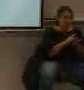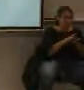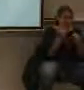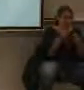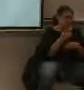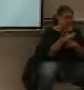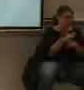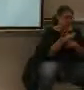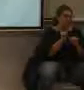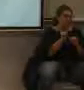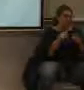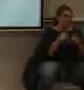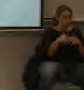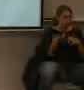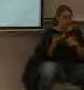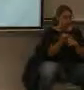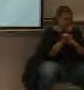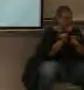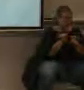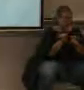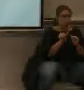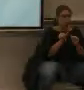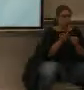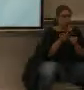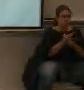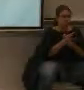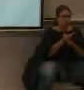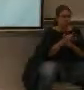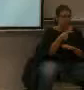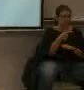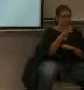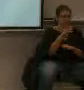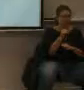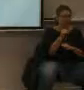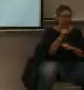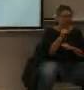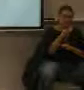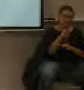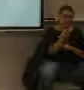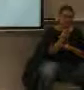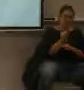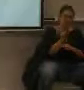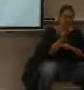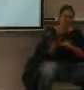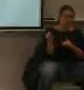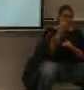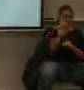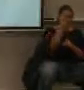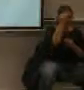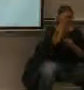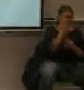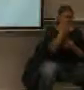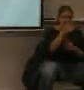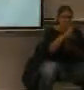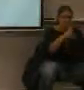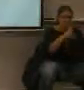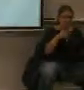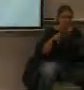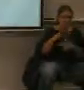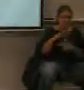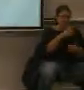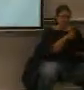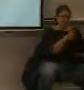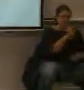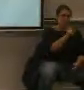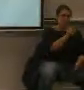but they can also break them down. And they use these plasmids to move this information among